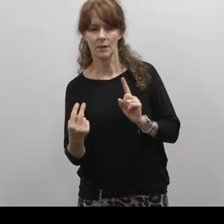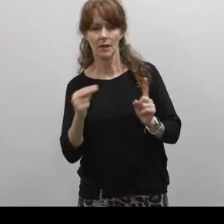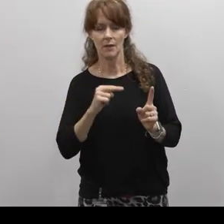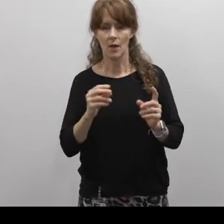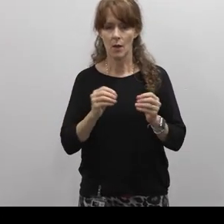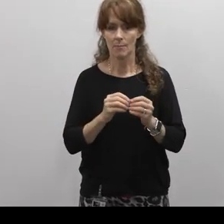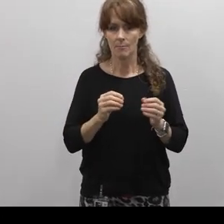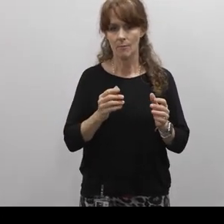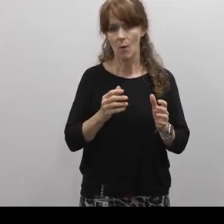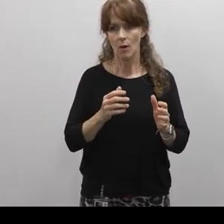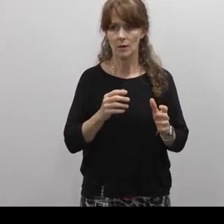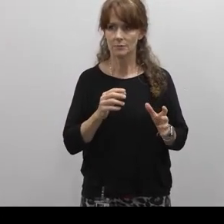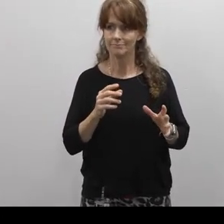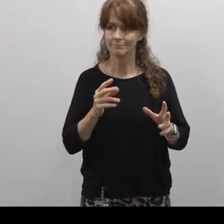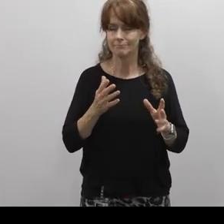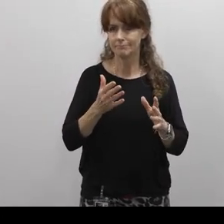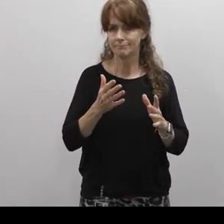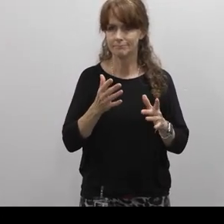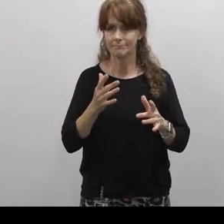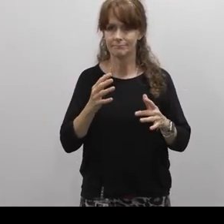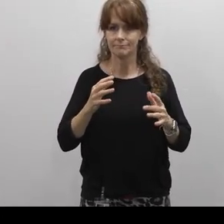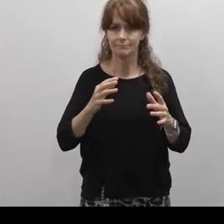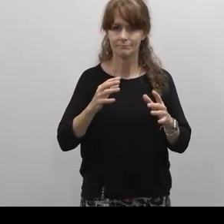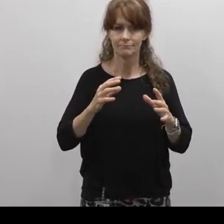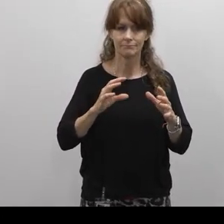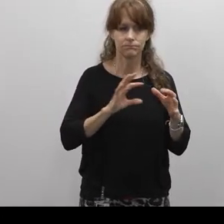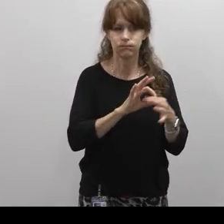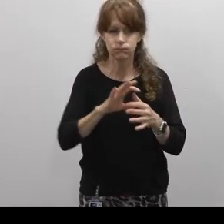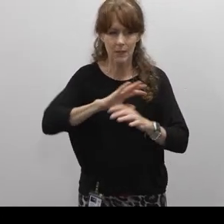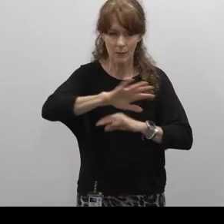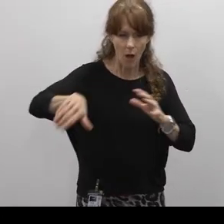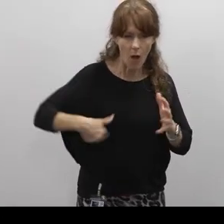more well-rounded perspective from our community.